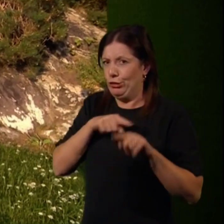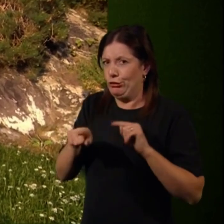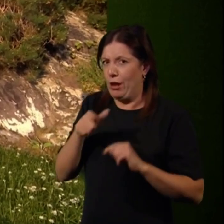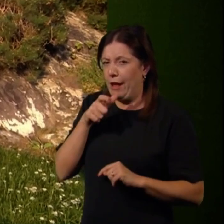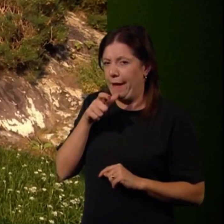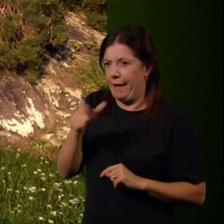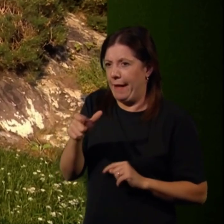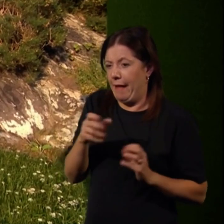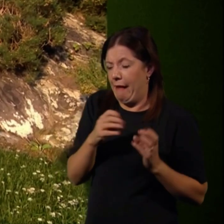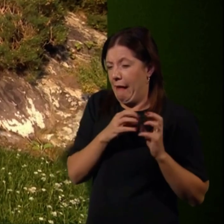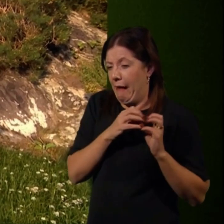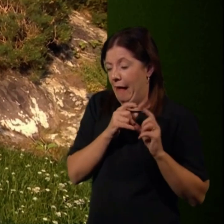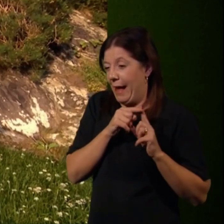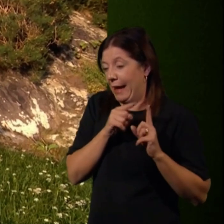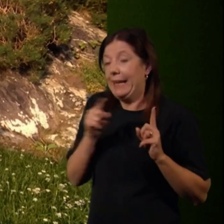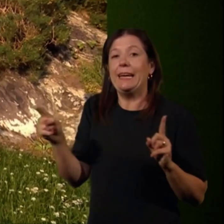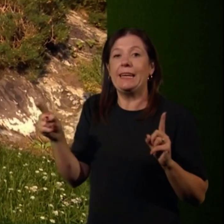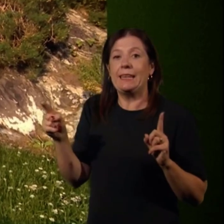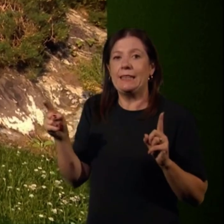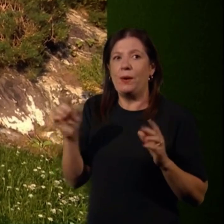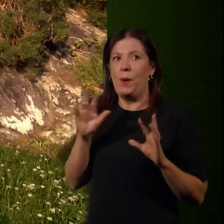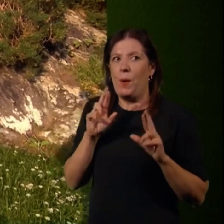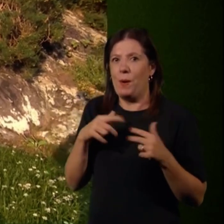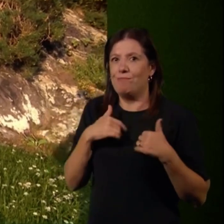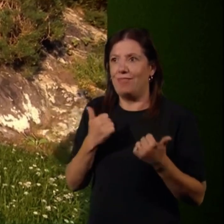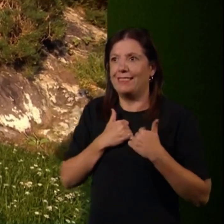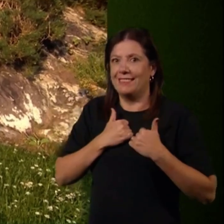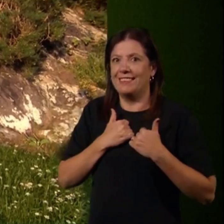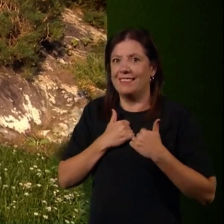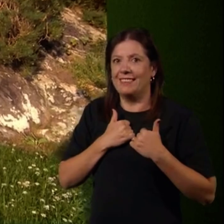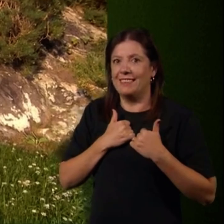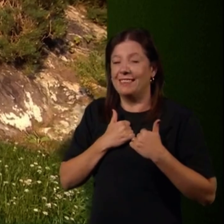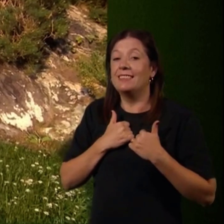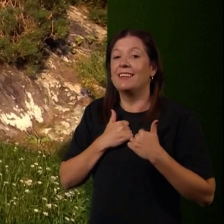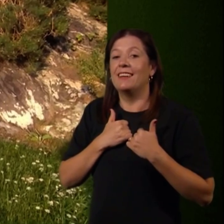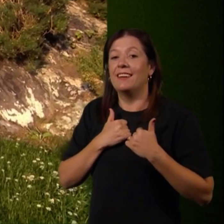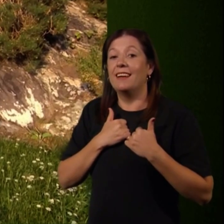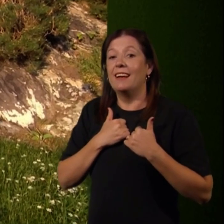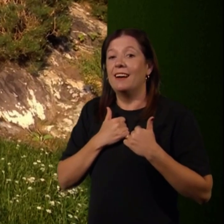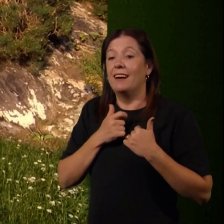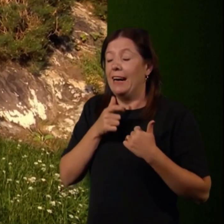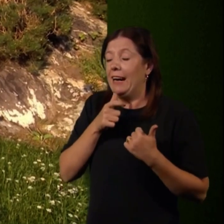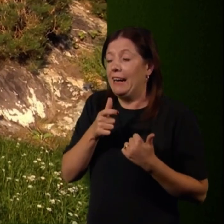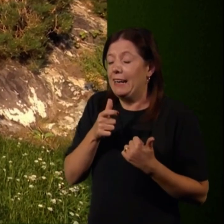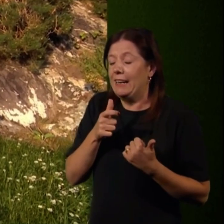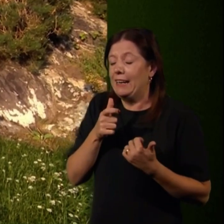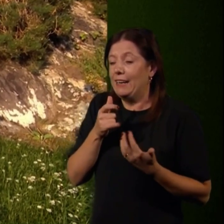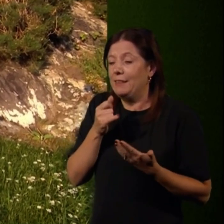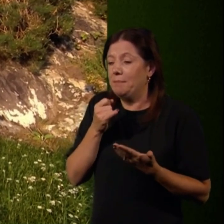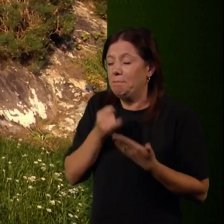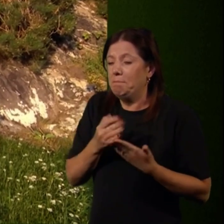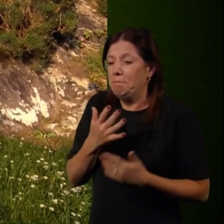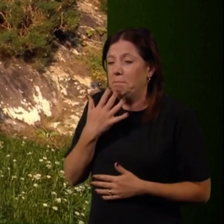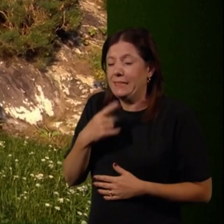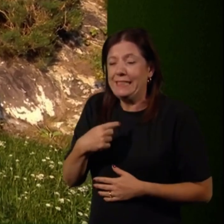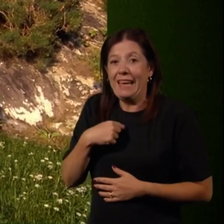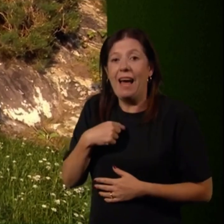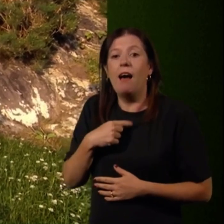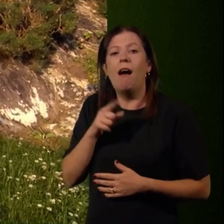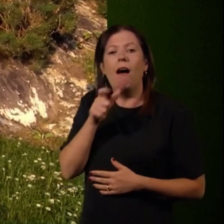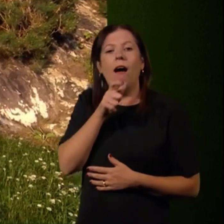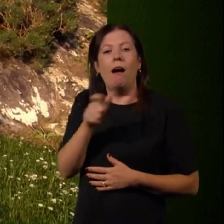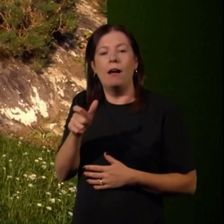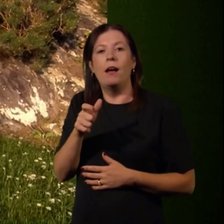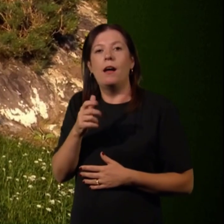is Moy Alchan Ermineth. I hope I got that right, and I hope it means what I think it means, and I haven't just said something on Live TV that I shouldn't have. But I'm told it